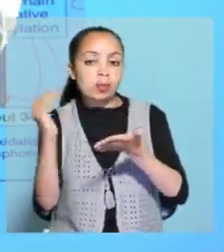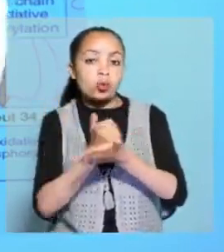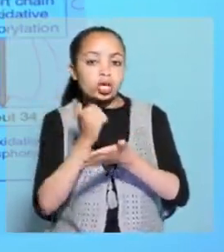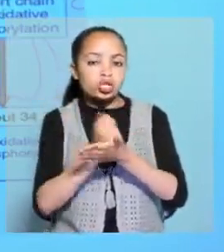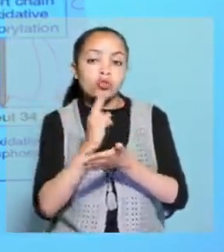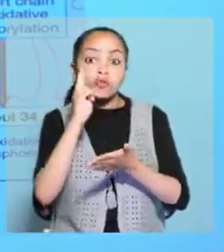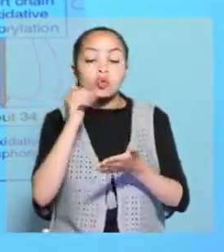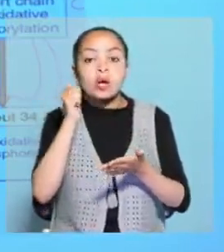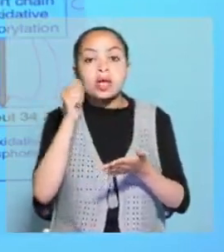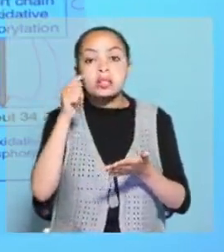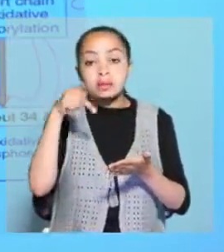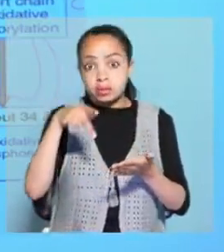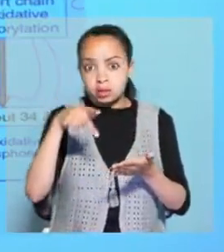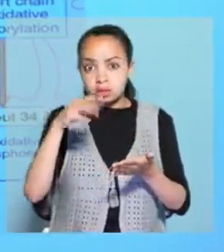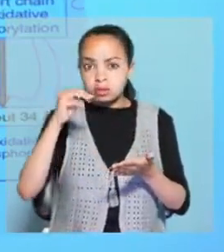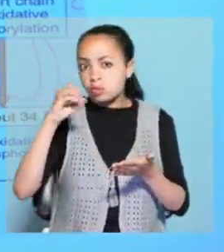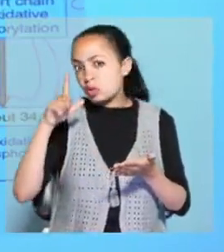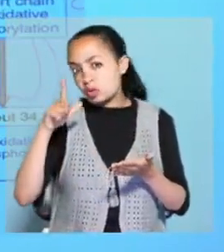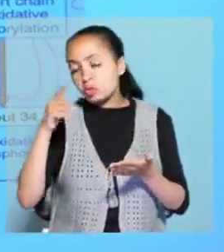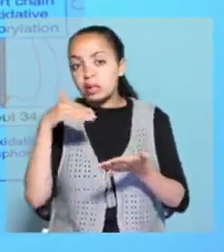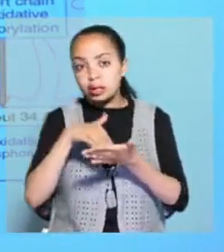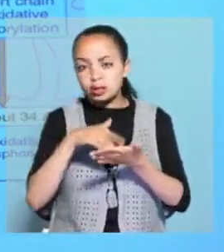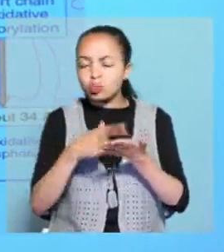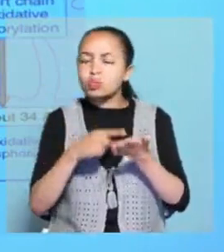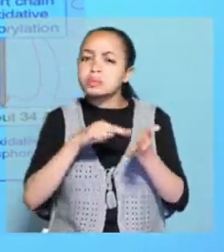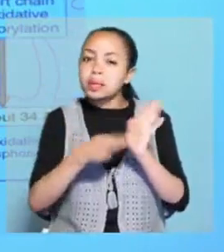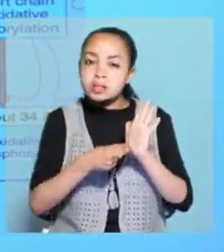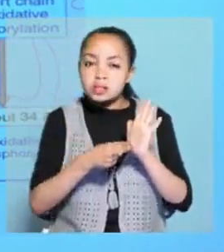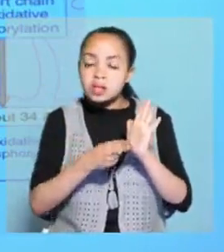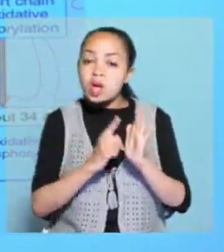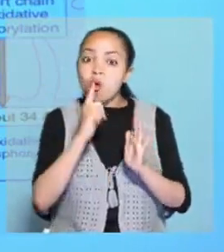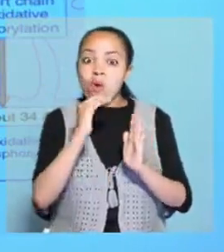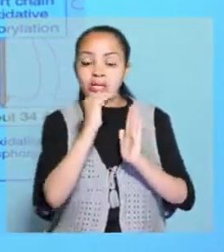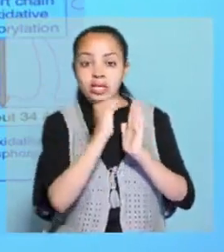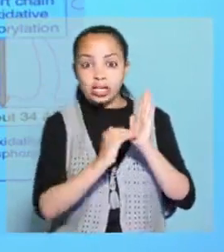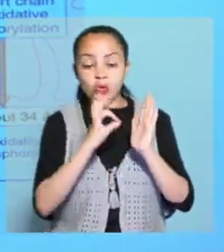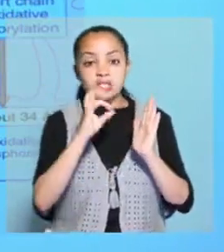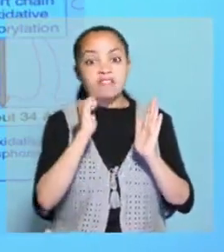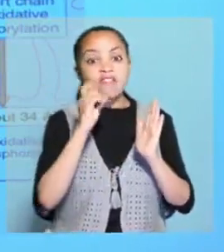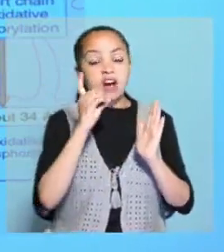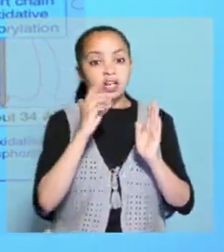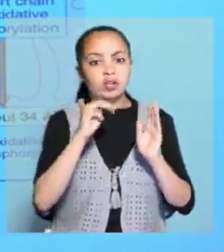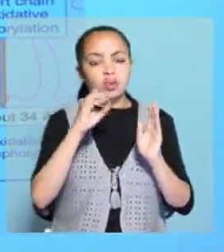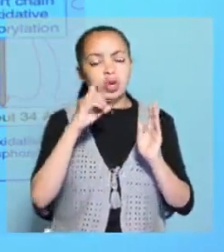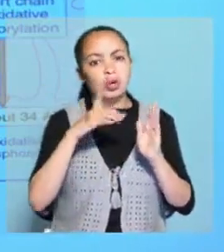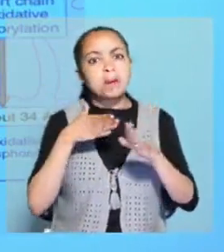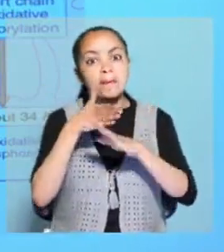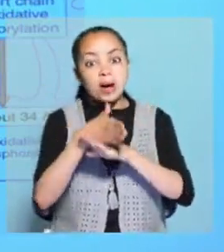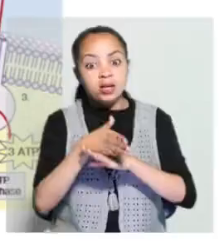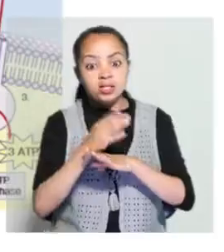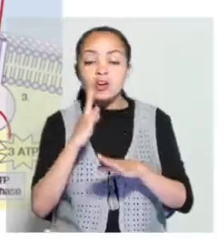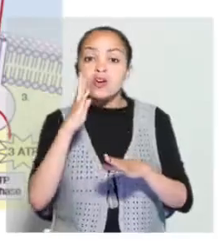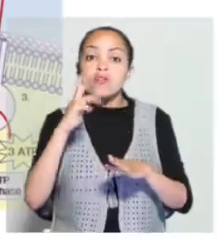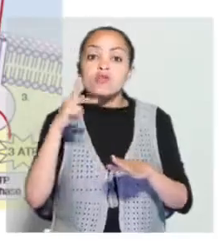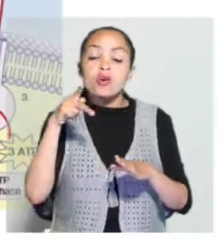of 2 ATP molecule in ATP synthesis again, which I mean one reduced FAD molecule, which pass 4